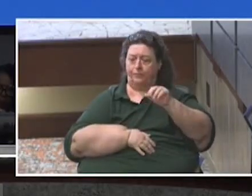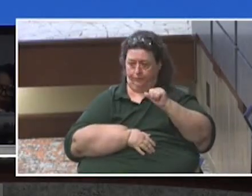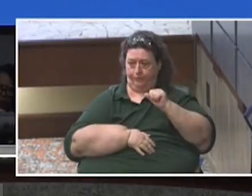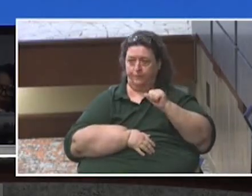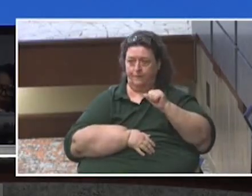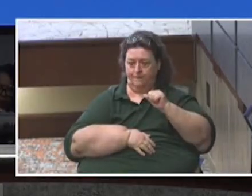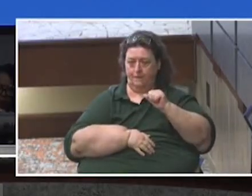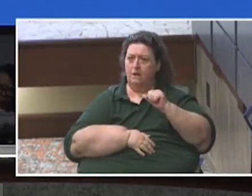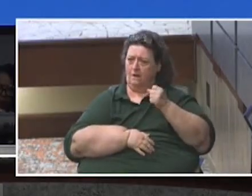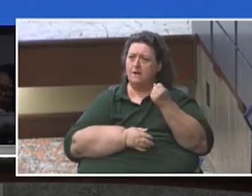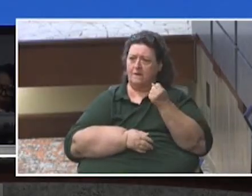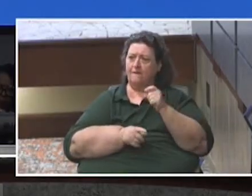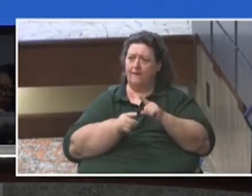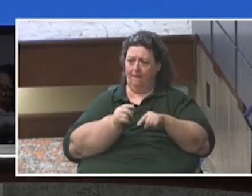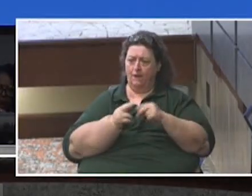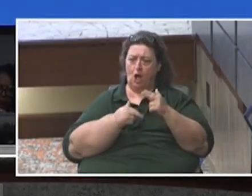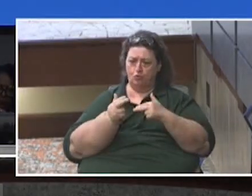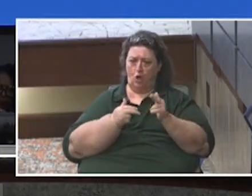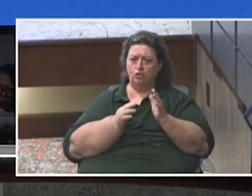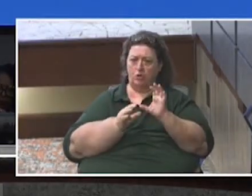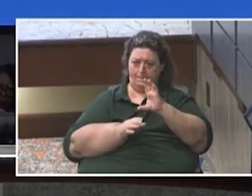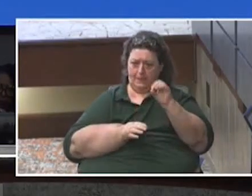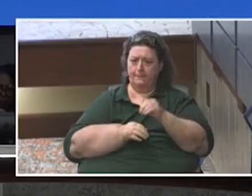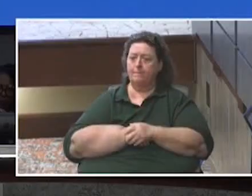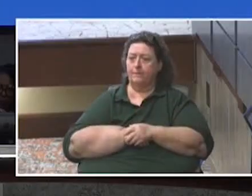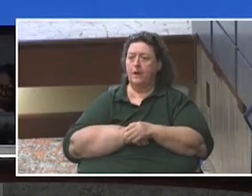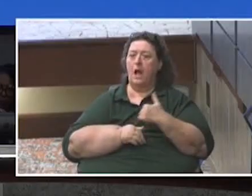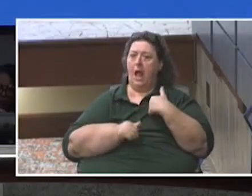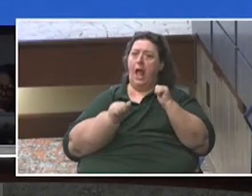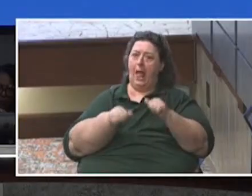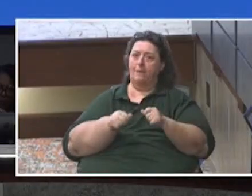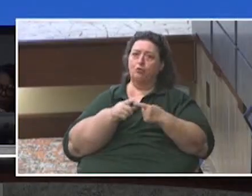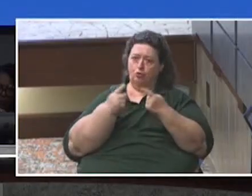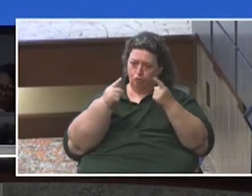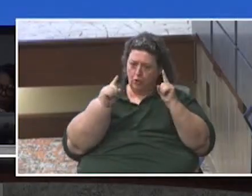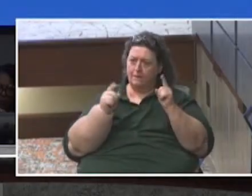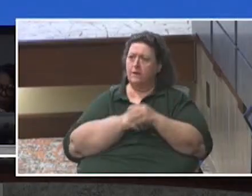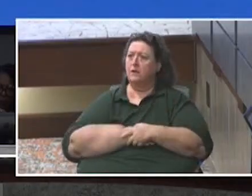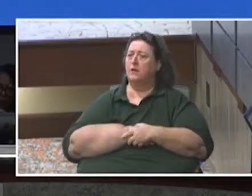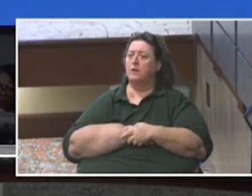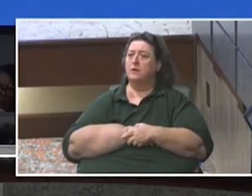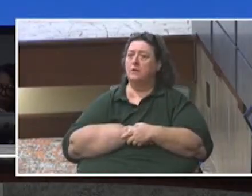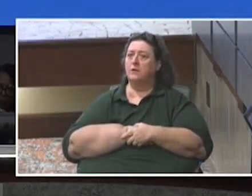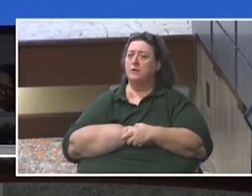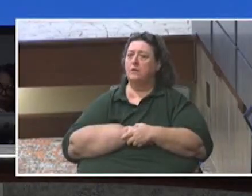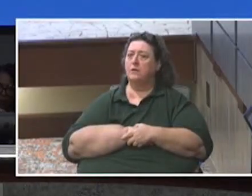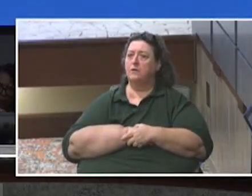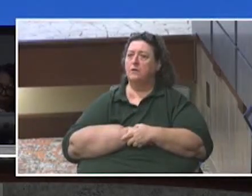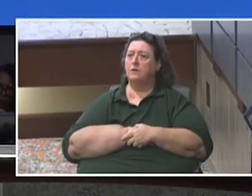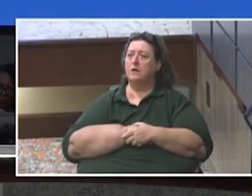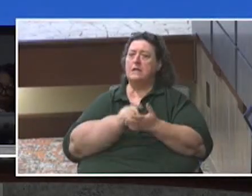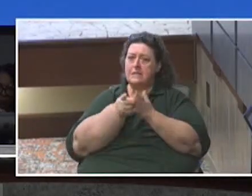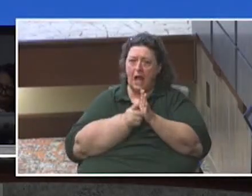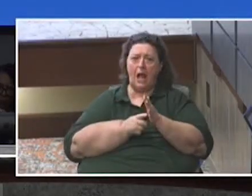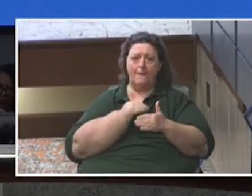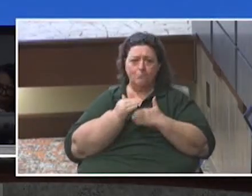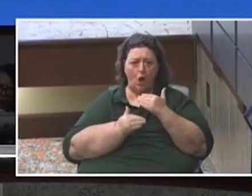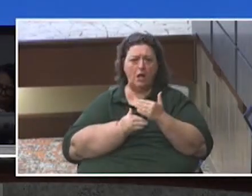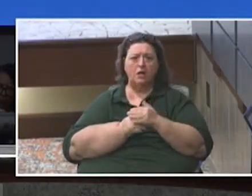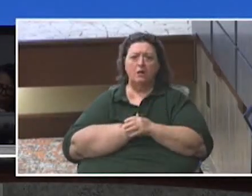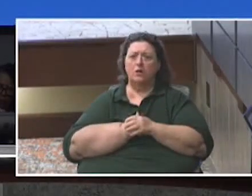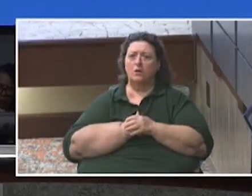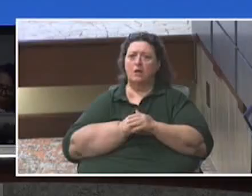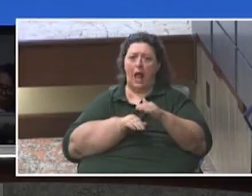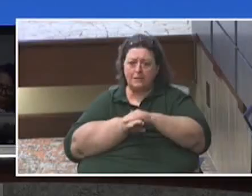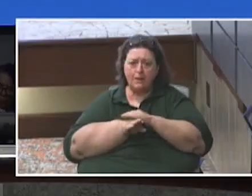quite a few items in this change order that we've been able to achieve some deducts through a design process and through just us